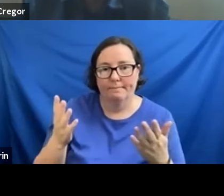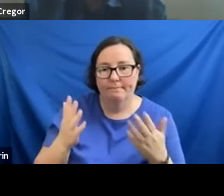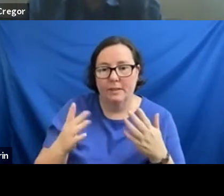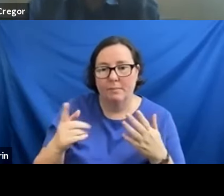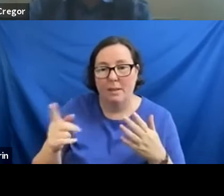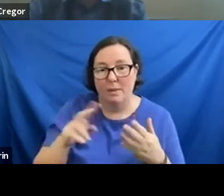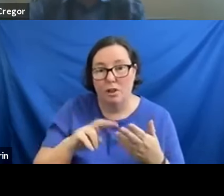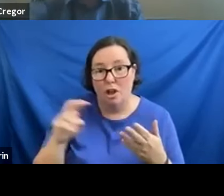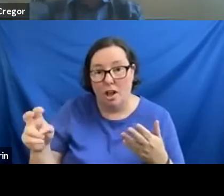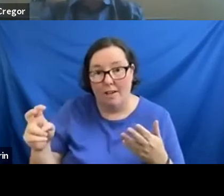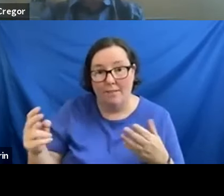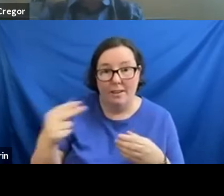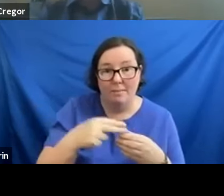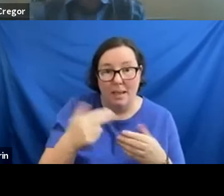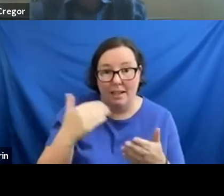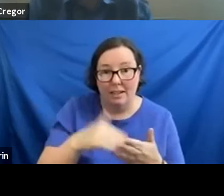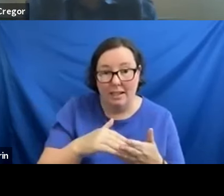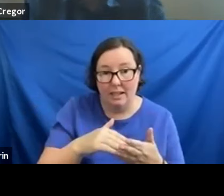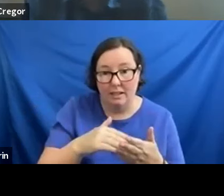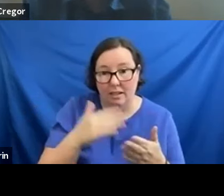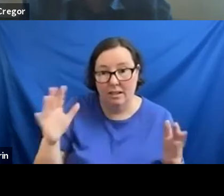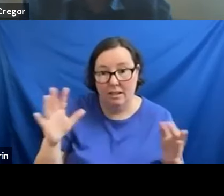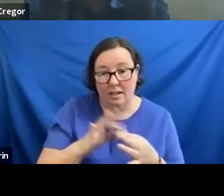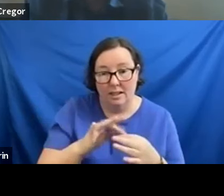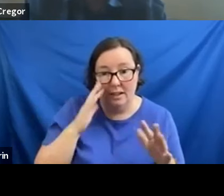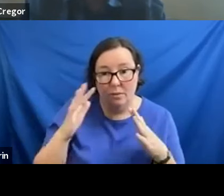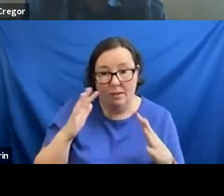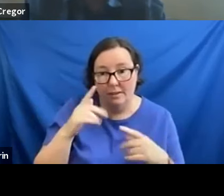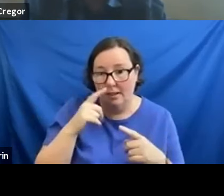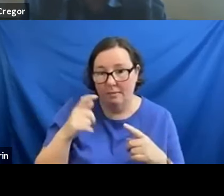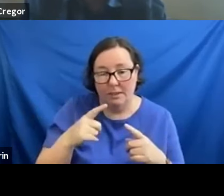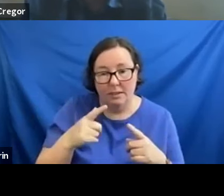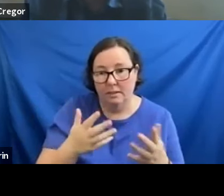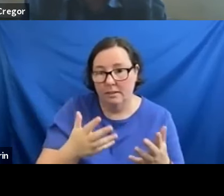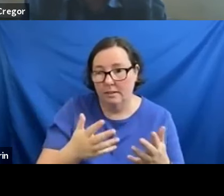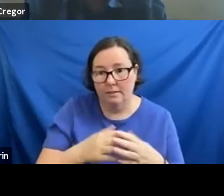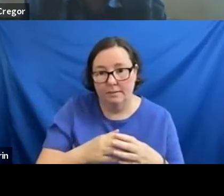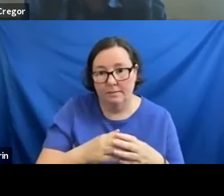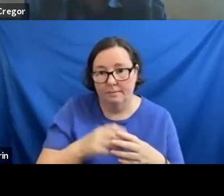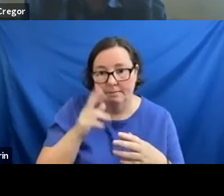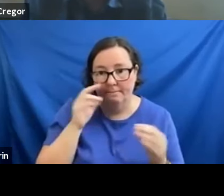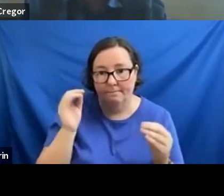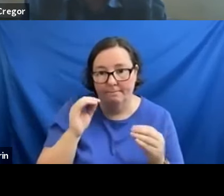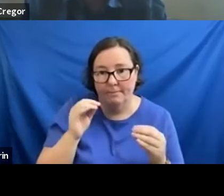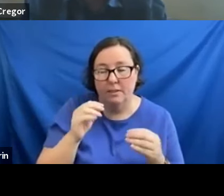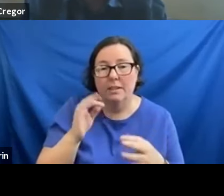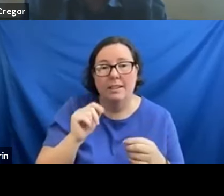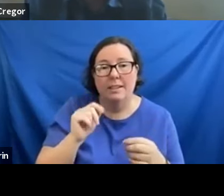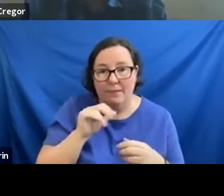Maybe you could try to leave and come back. Otherwise, you can send us your written testimony.